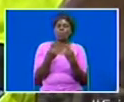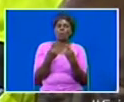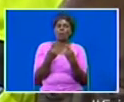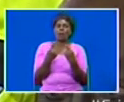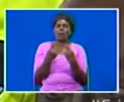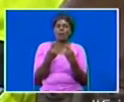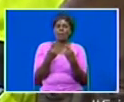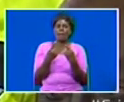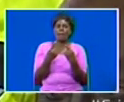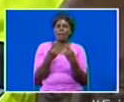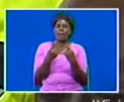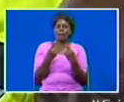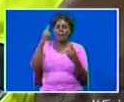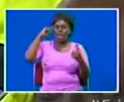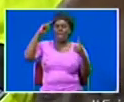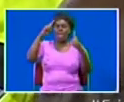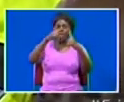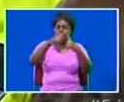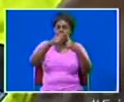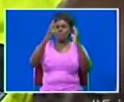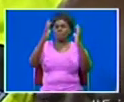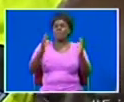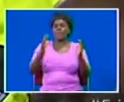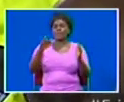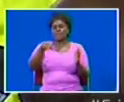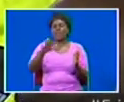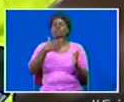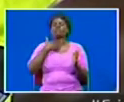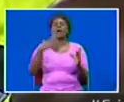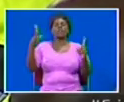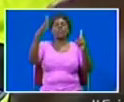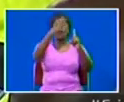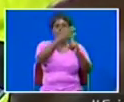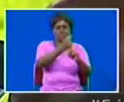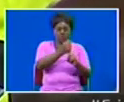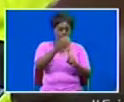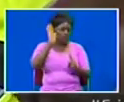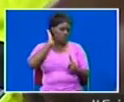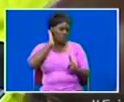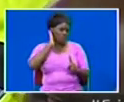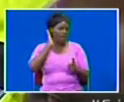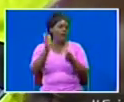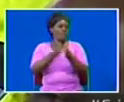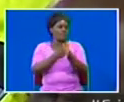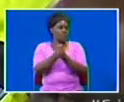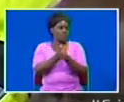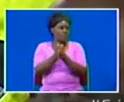big ambitions and goals they want to have, mm-hmm. they want to achieve. We've had very